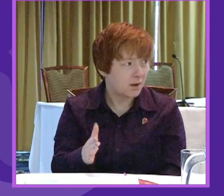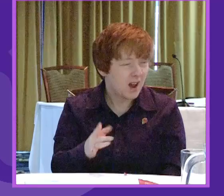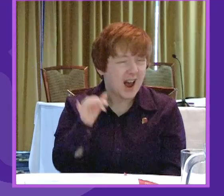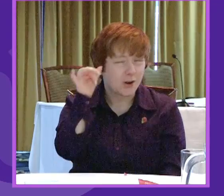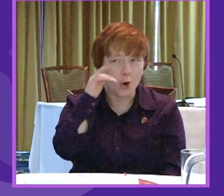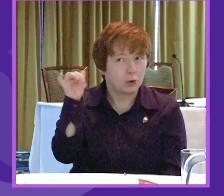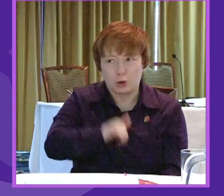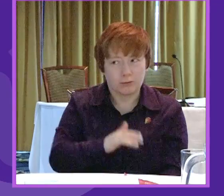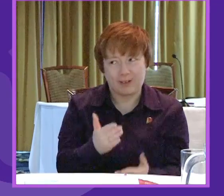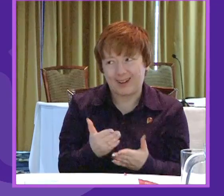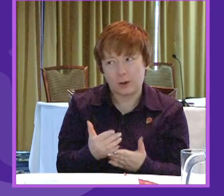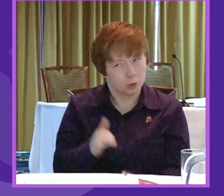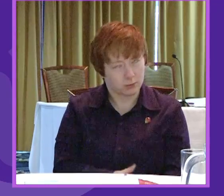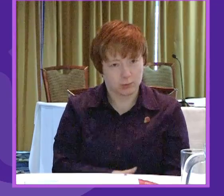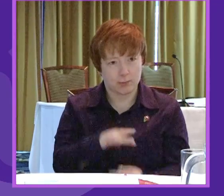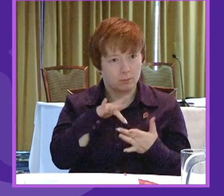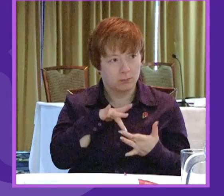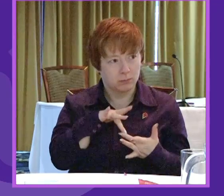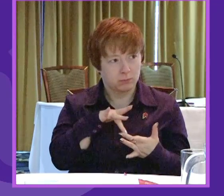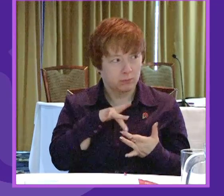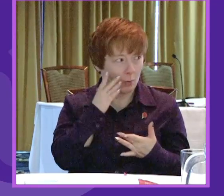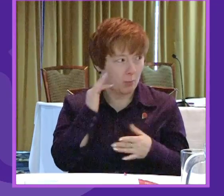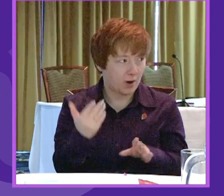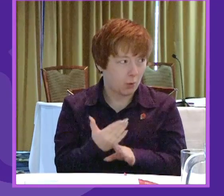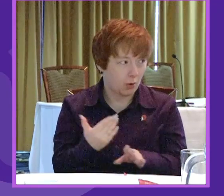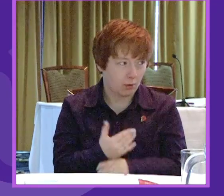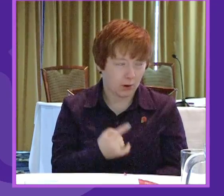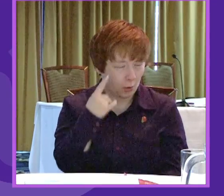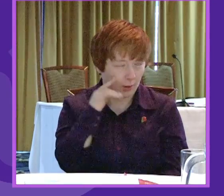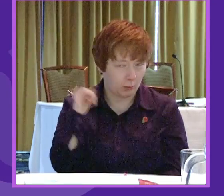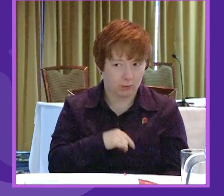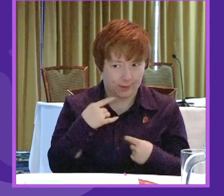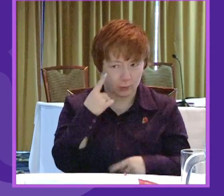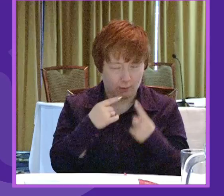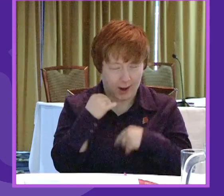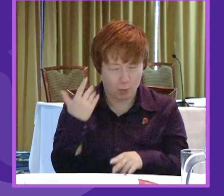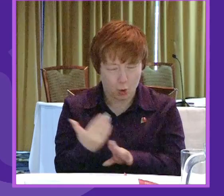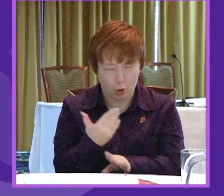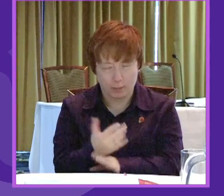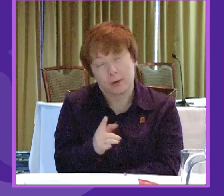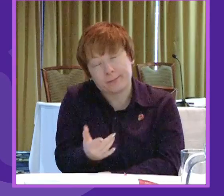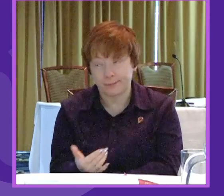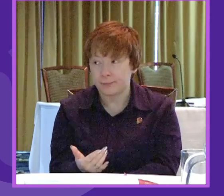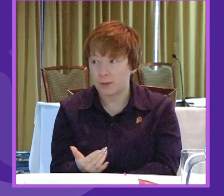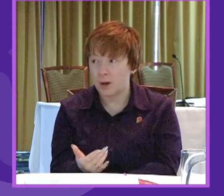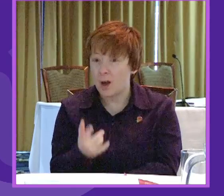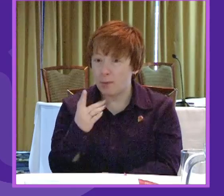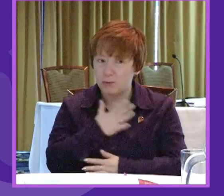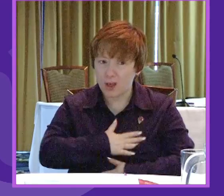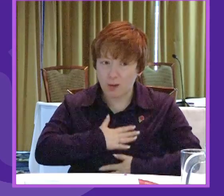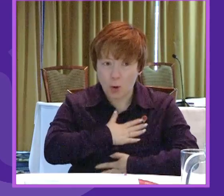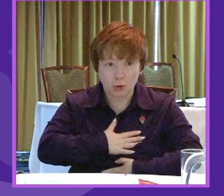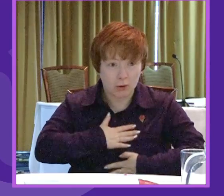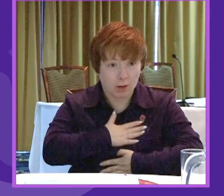think that it's so... We're not supposed to do that, are we, at work? I don't think we're supposed to do that. But I